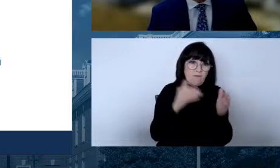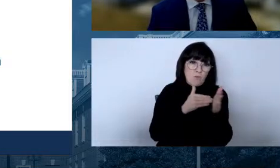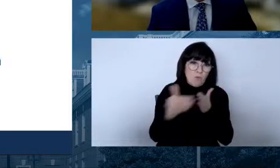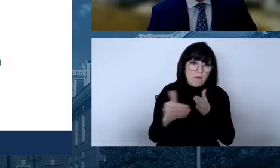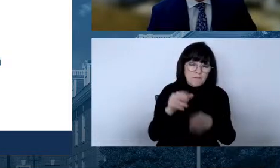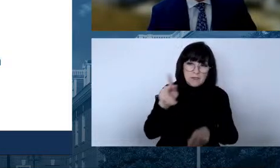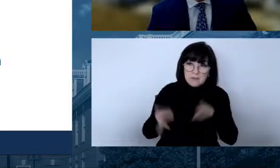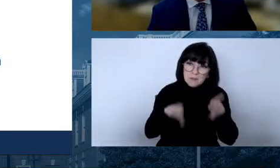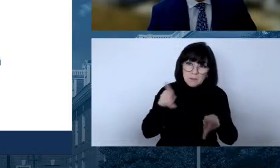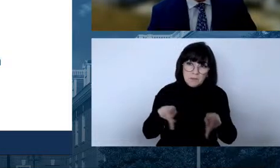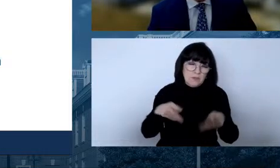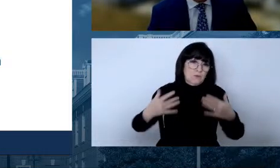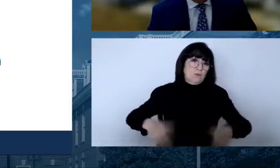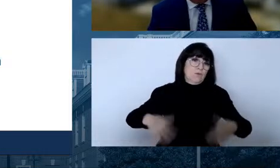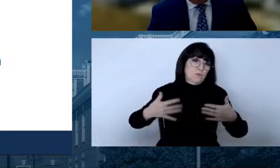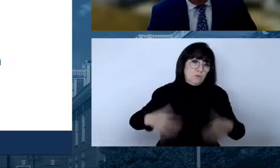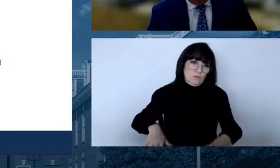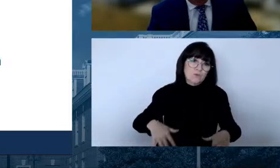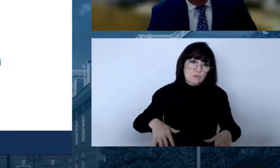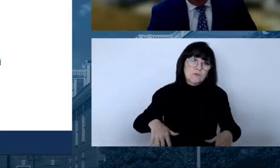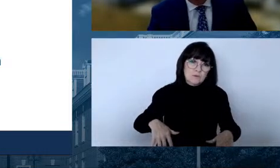potent resource that we should not